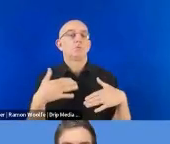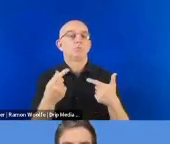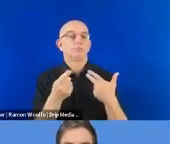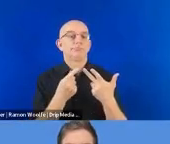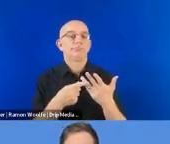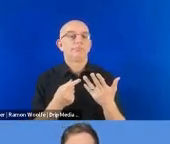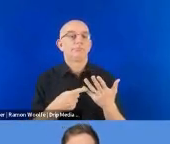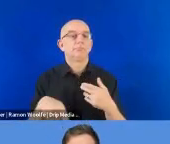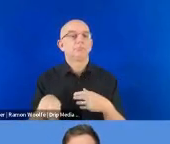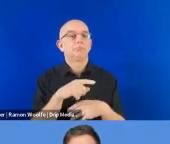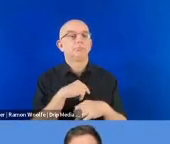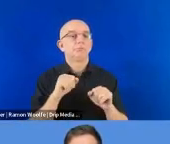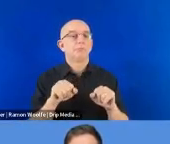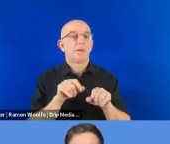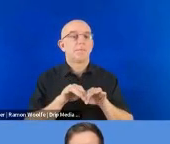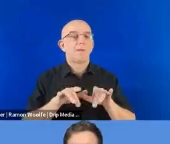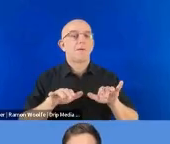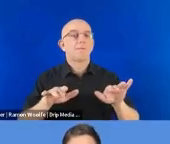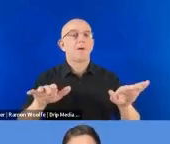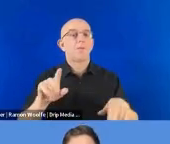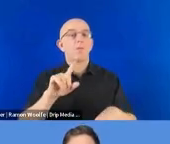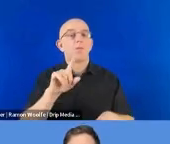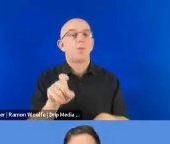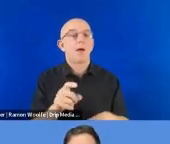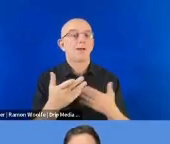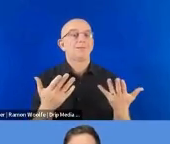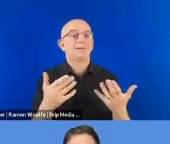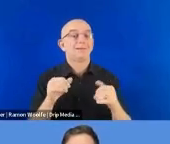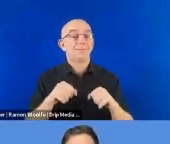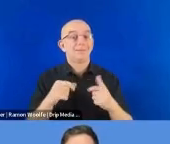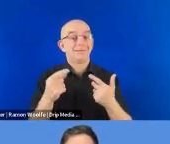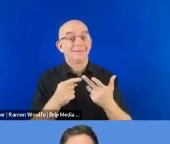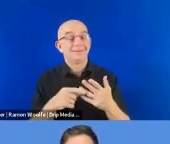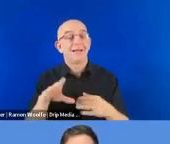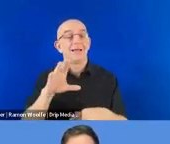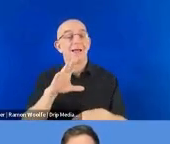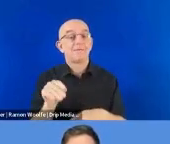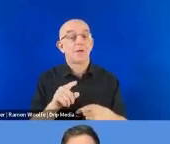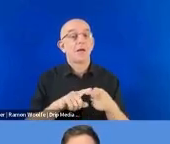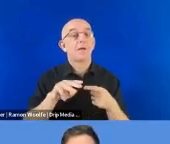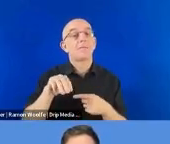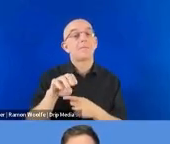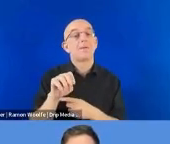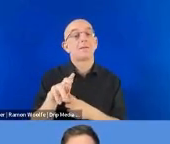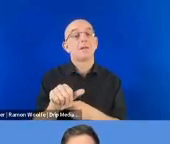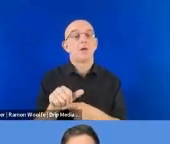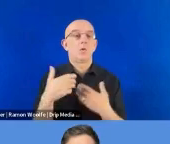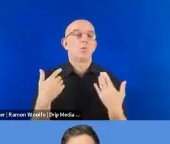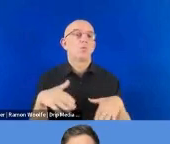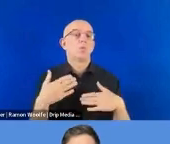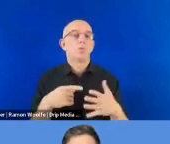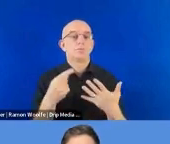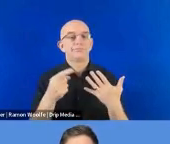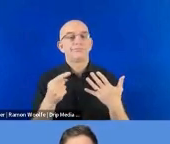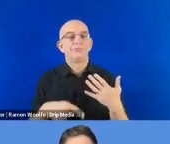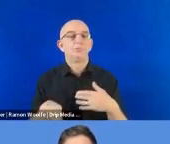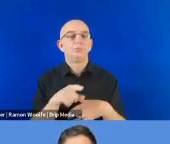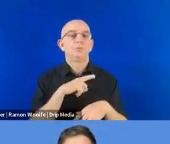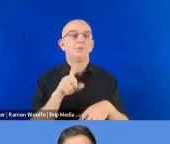the capacity gaps in Africa and the MENA region are still a lot that we need to fill. Thank you so